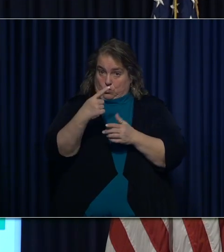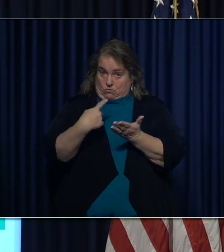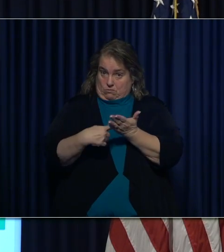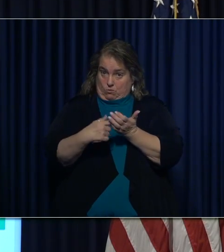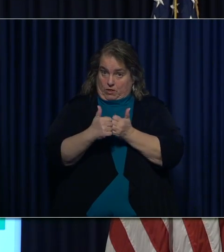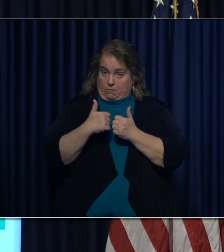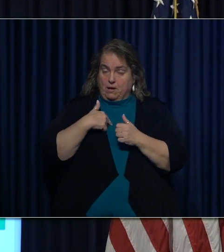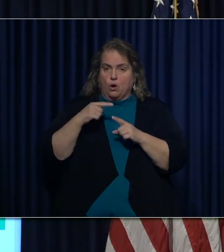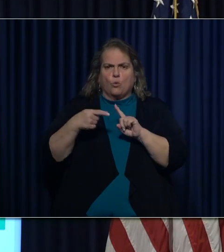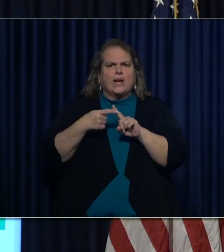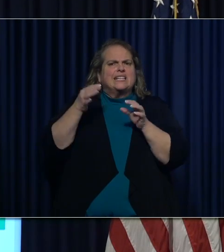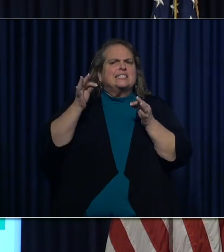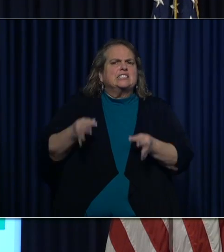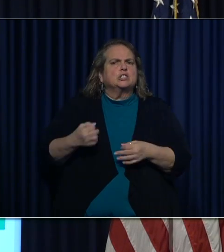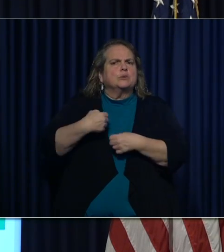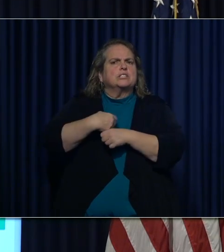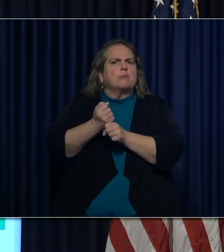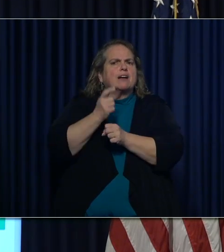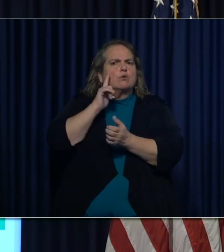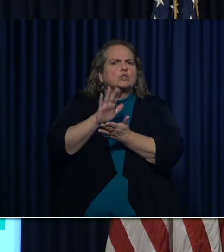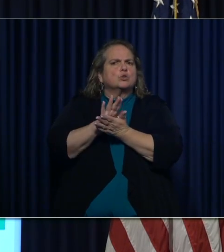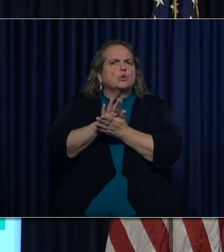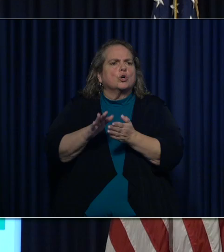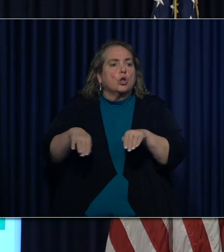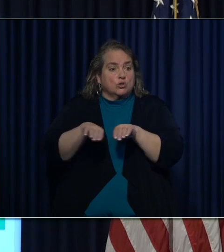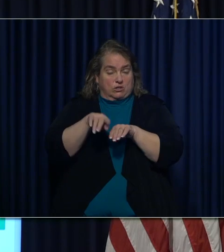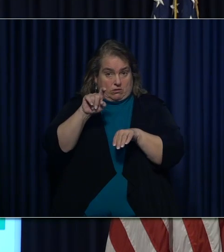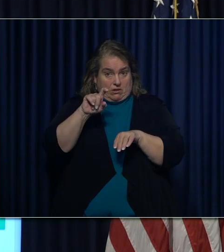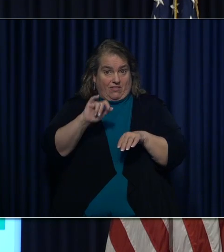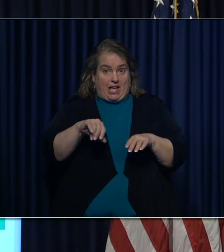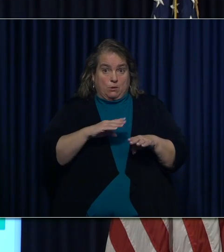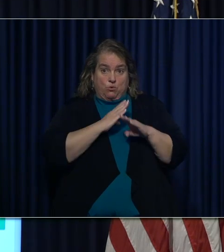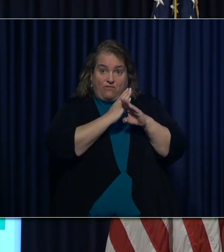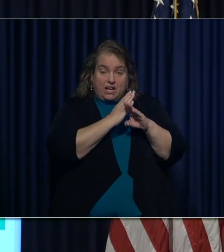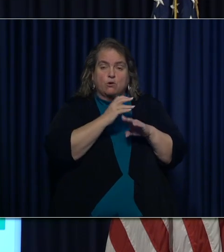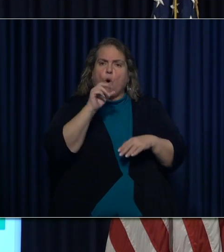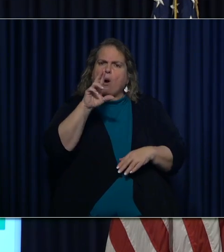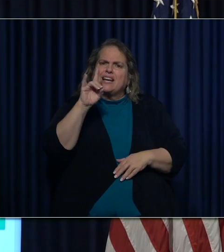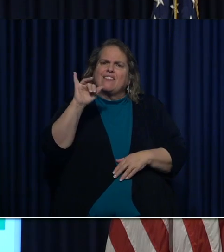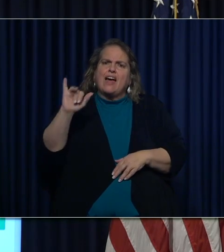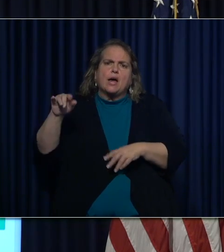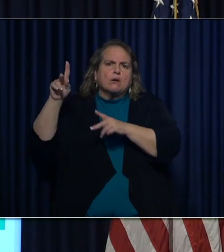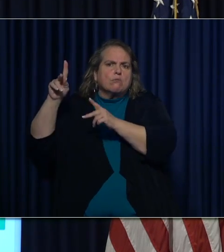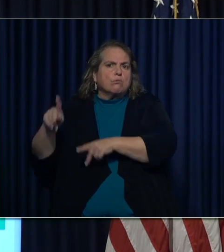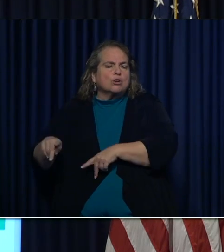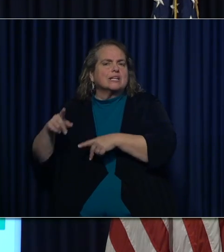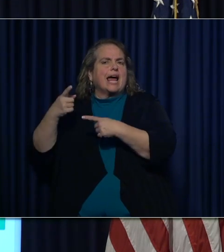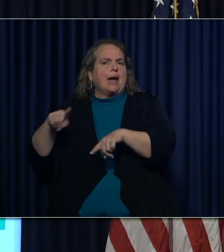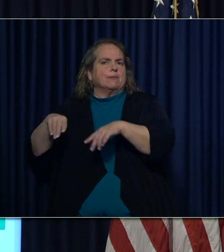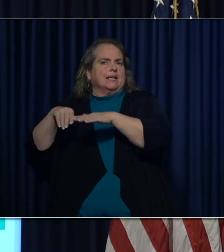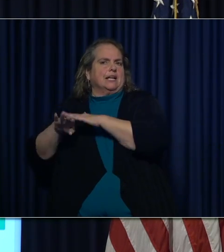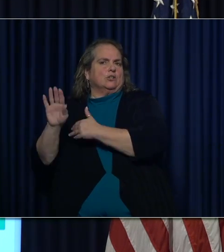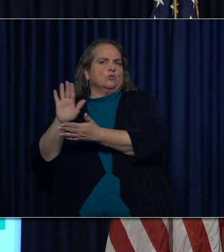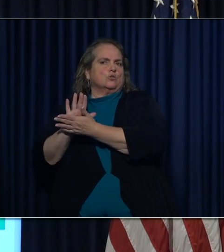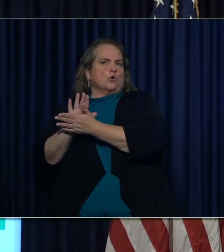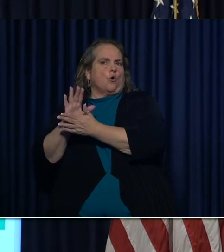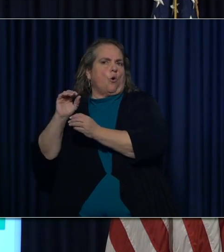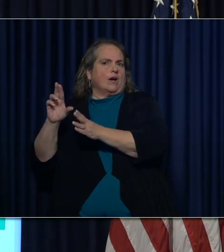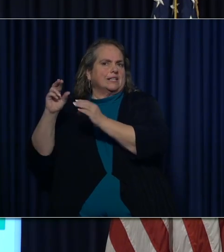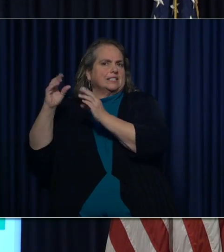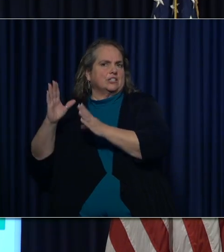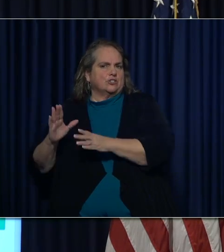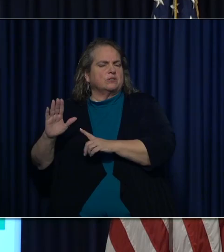made, and is this a preventative measure, or did this individual come into contact with schools or students or teachers? Well, I want to let the